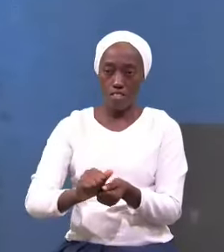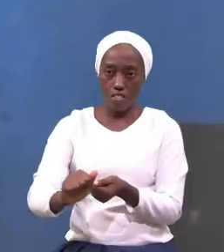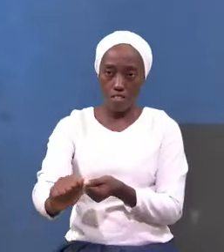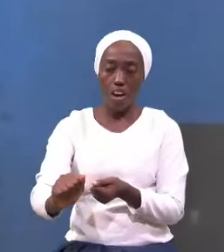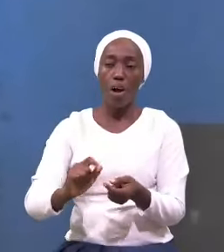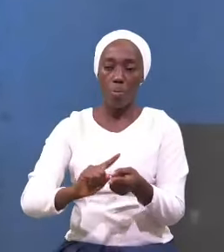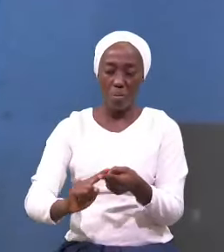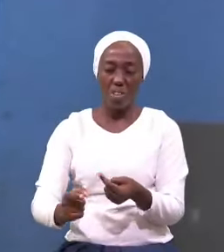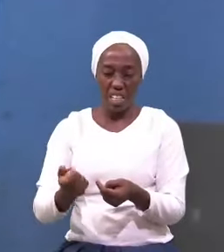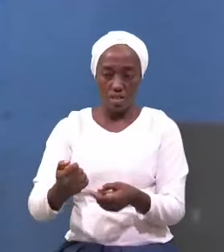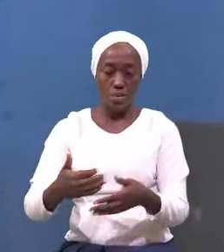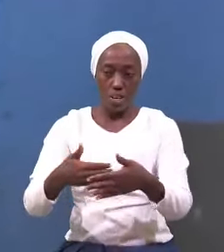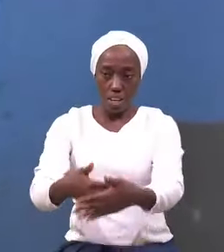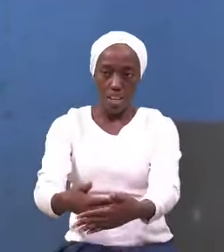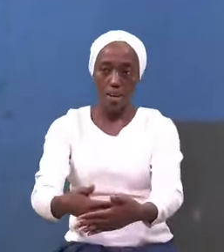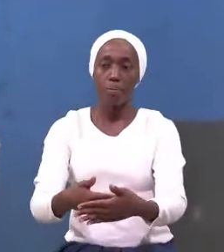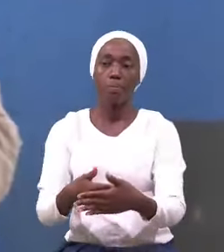near.